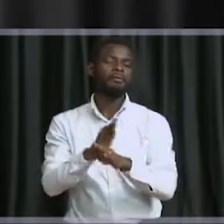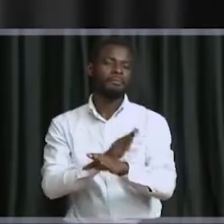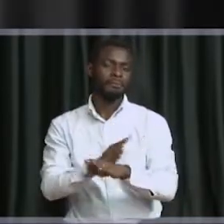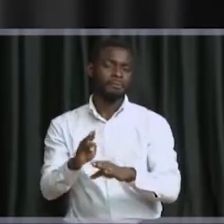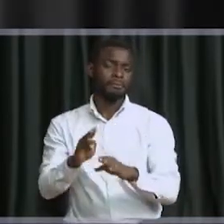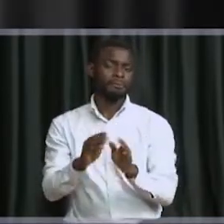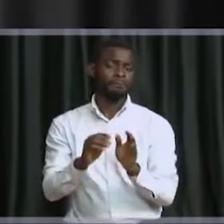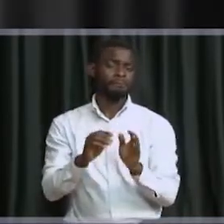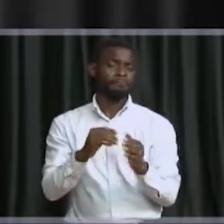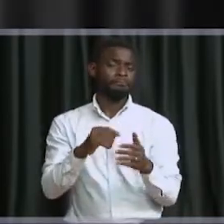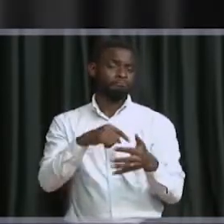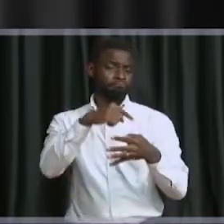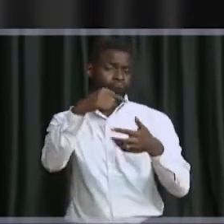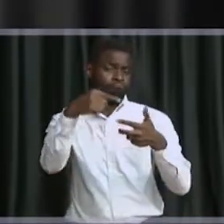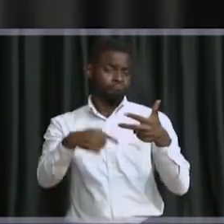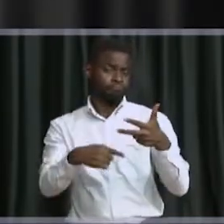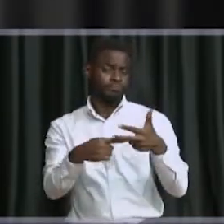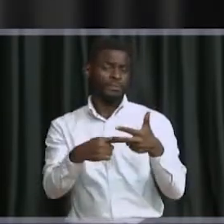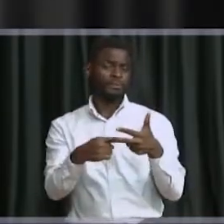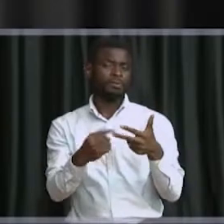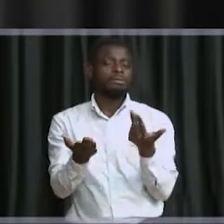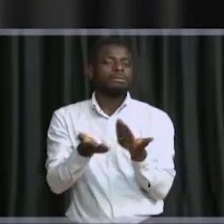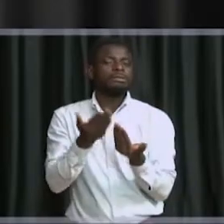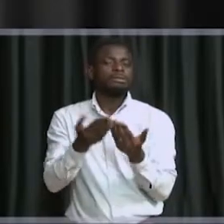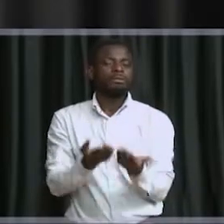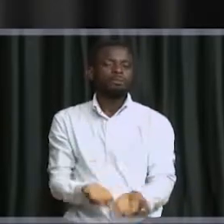I think customer? It's customer buy.